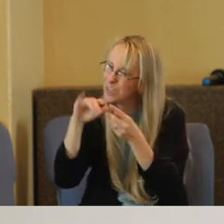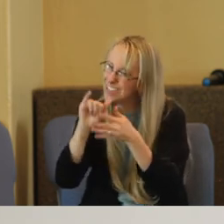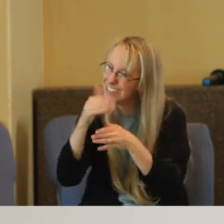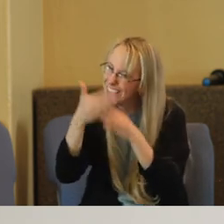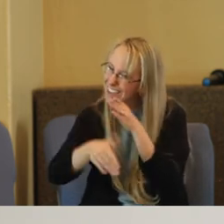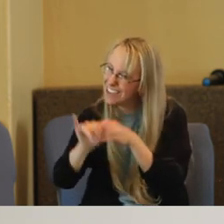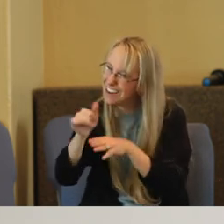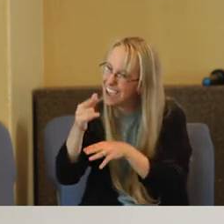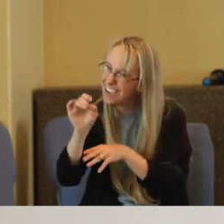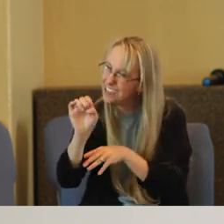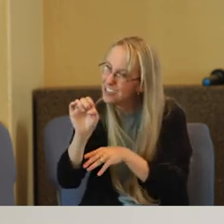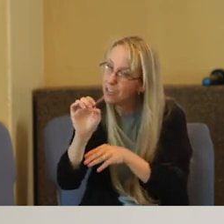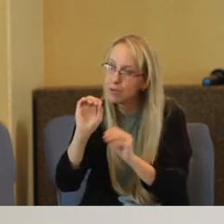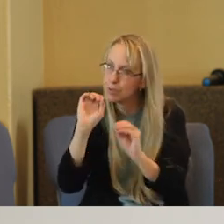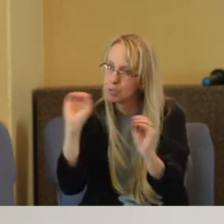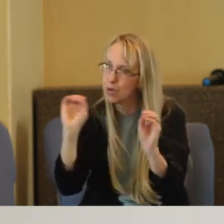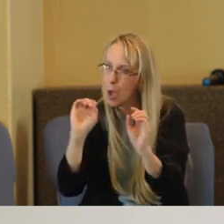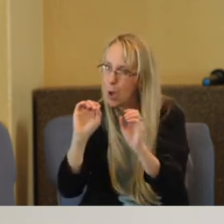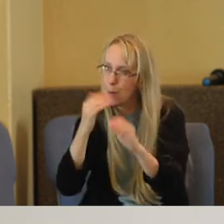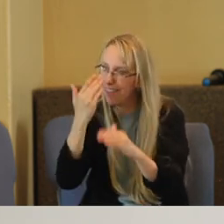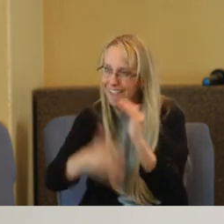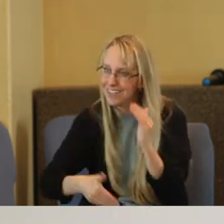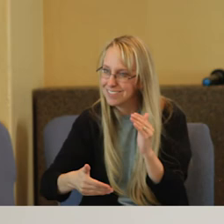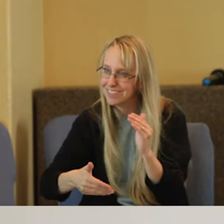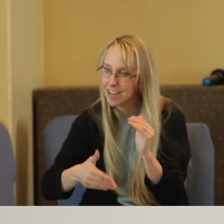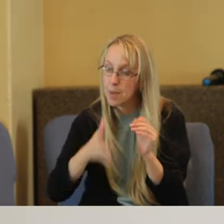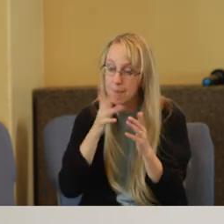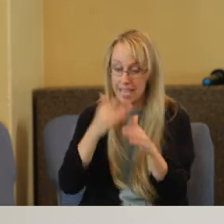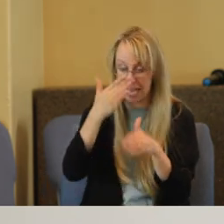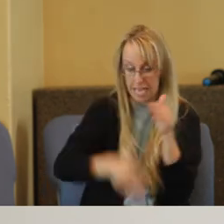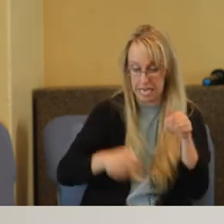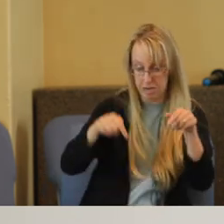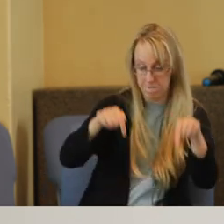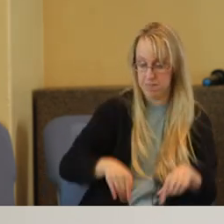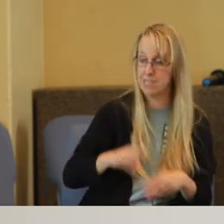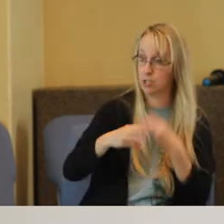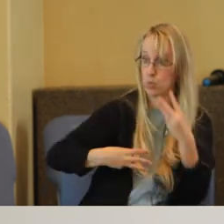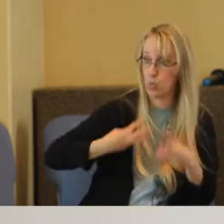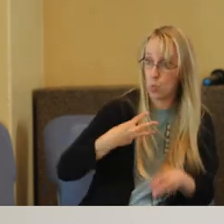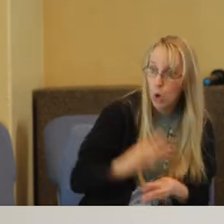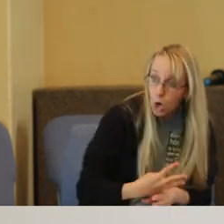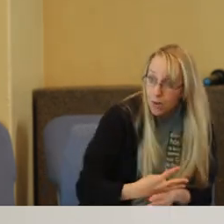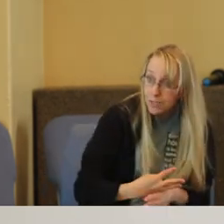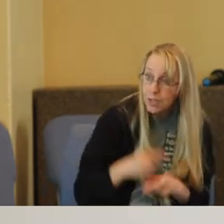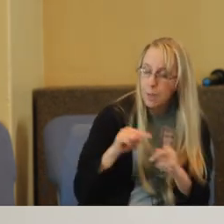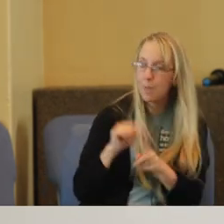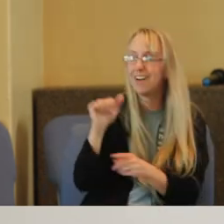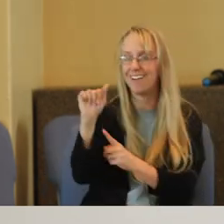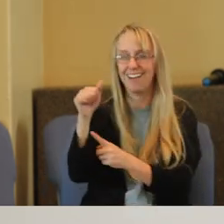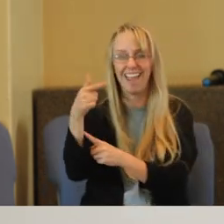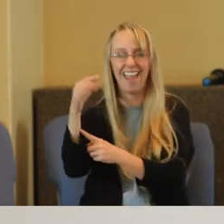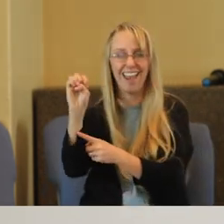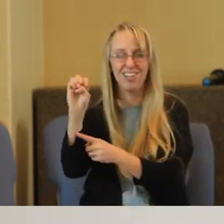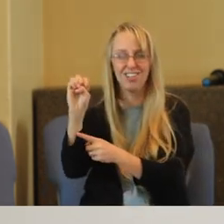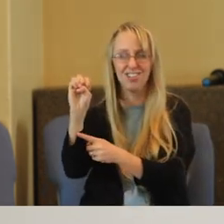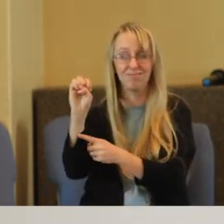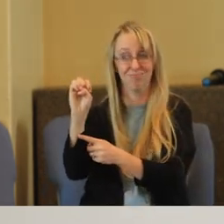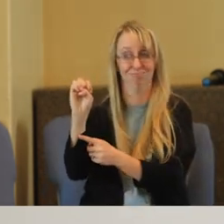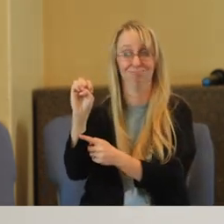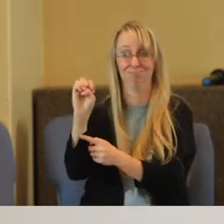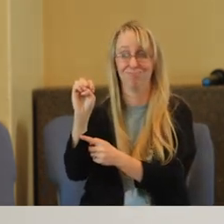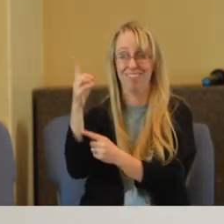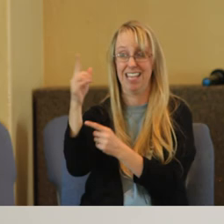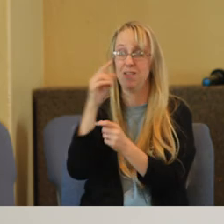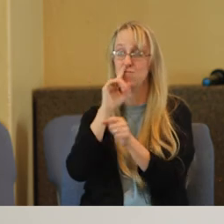is no end of the age. There might be the end of this age, but the age, He's promised us